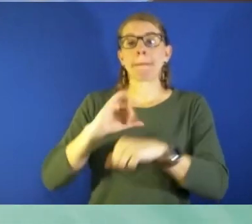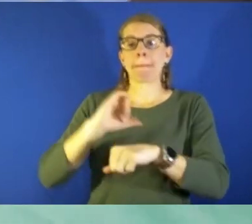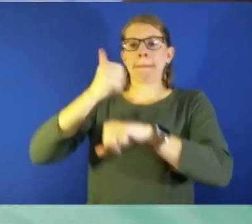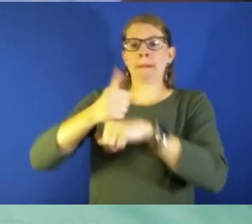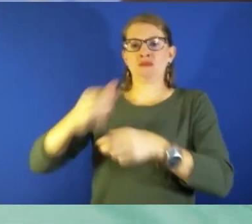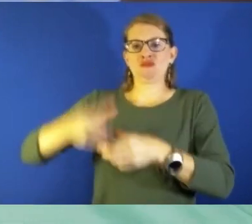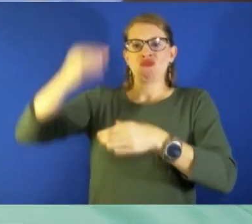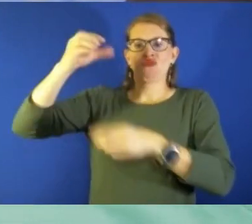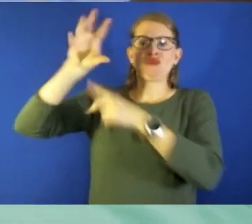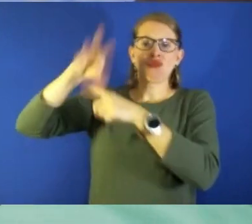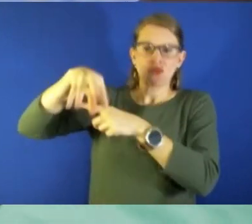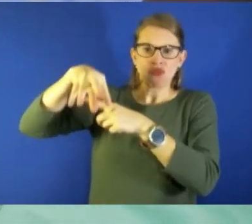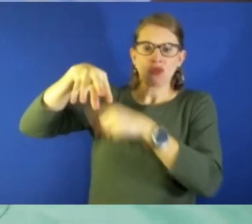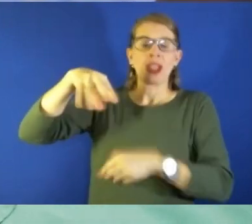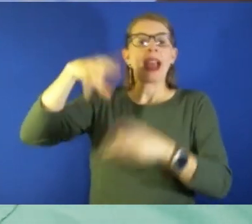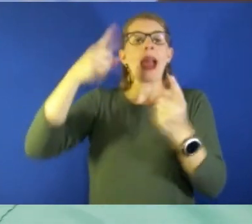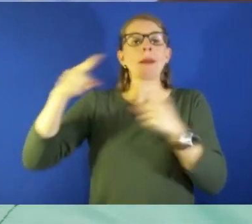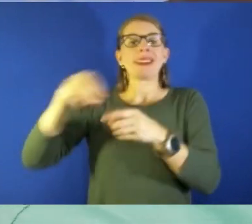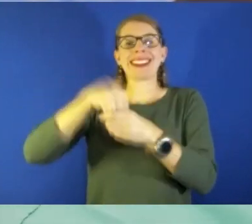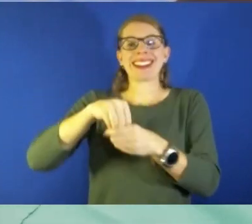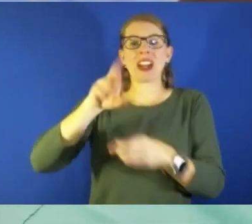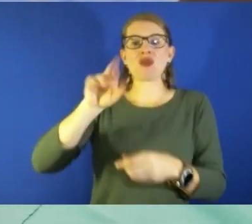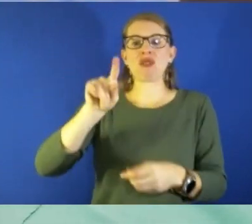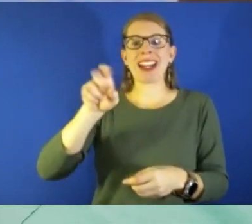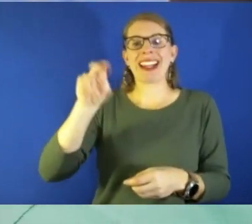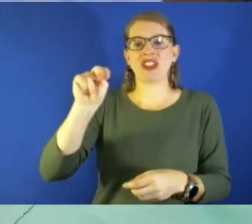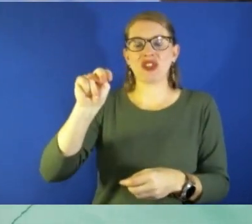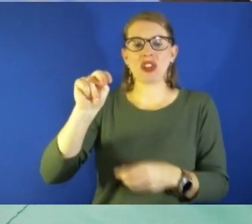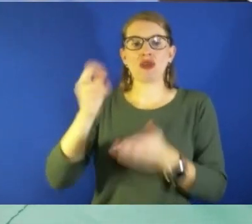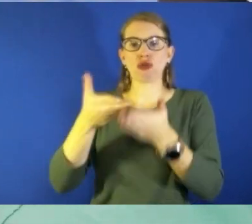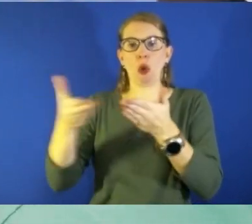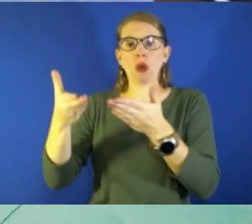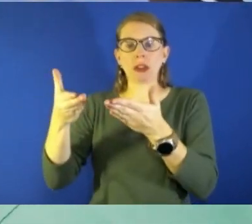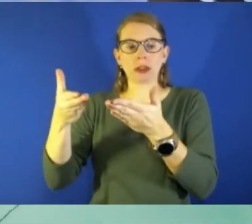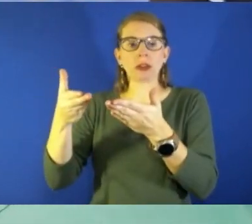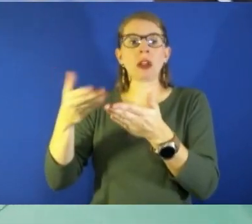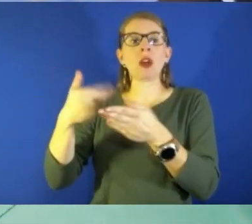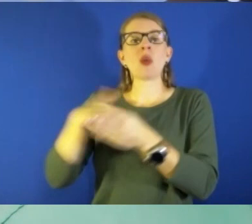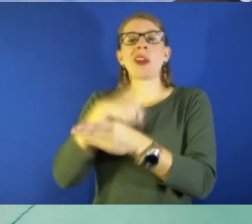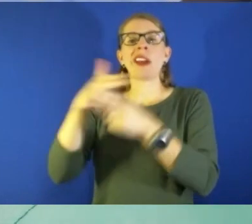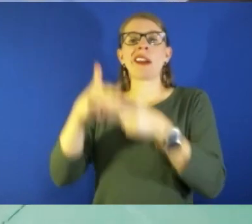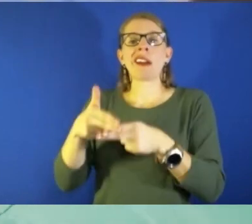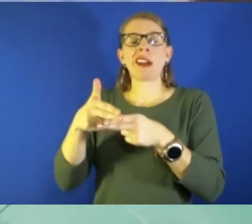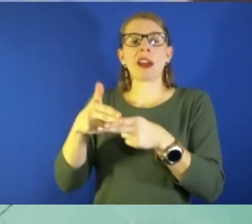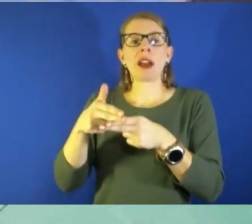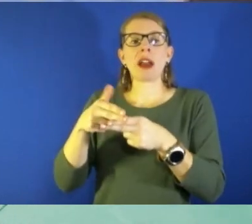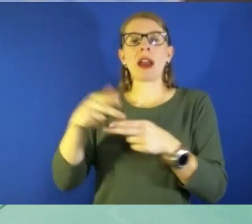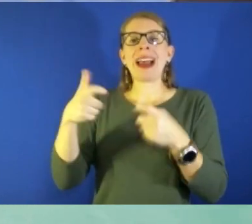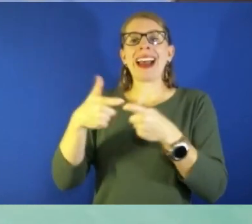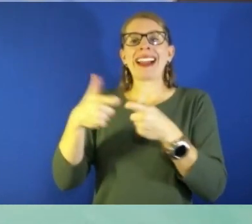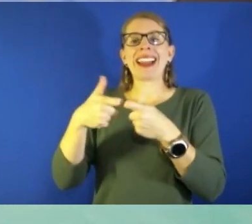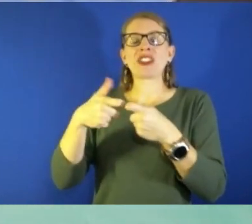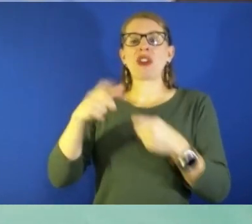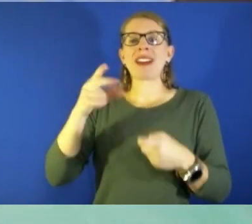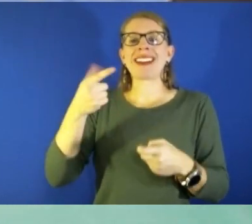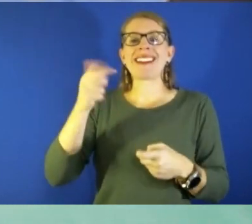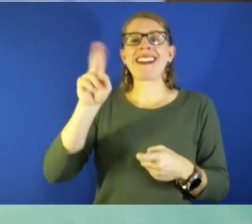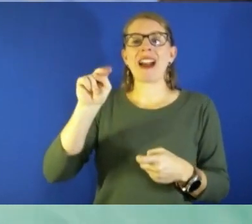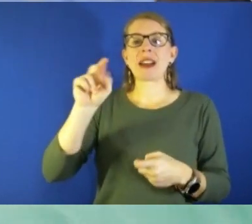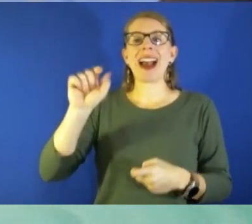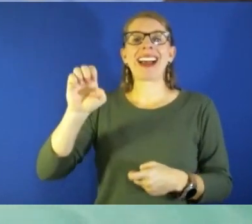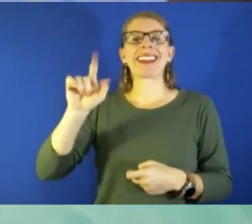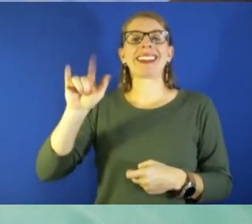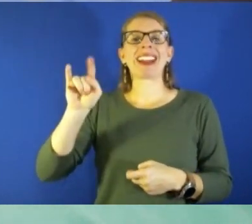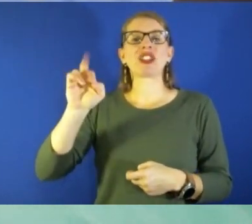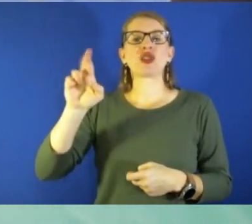is inside the radiation source, you have what we call it's an electron gun. It's simply